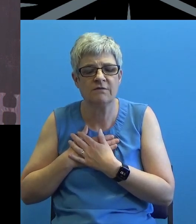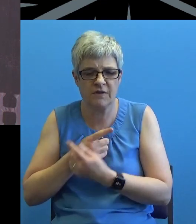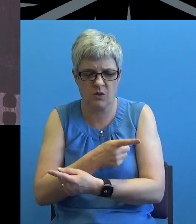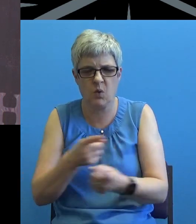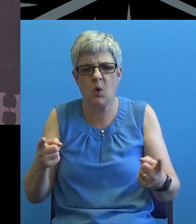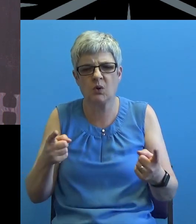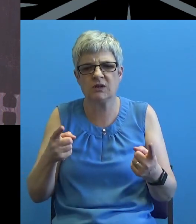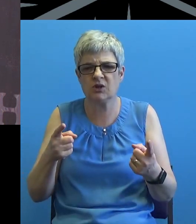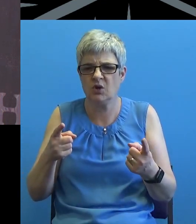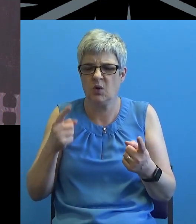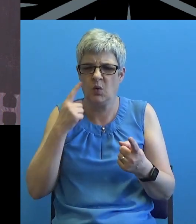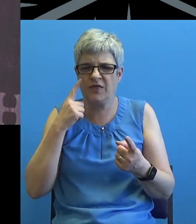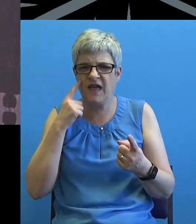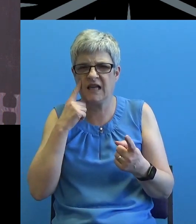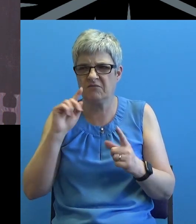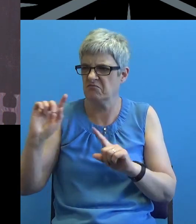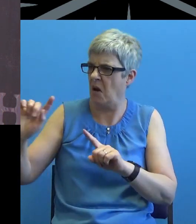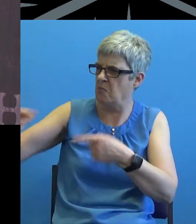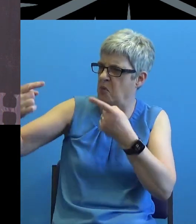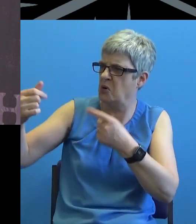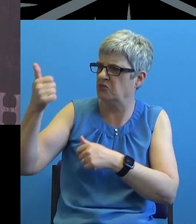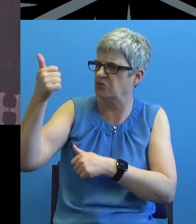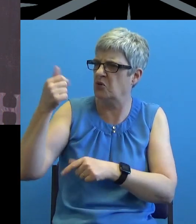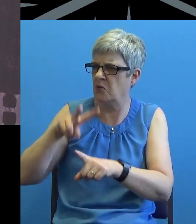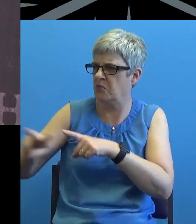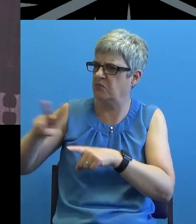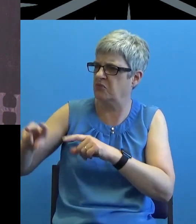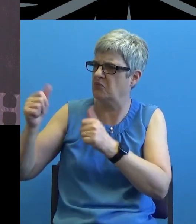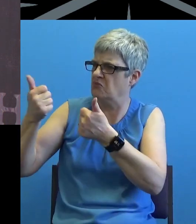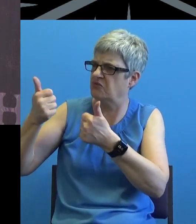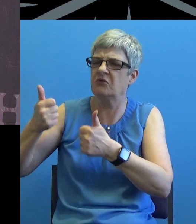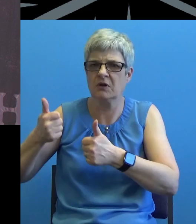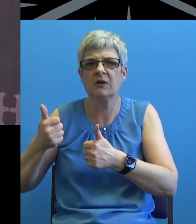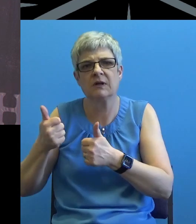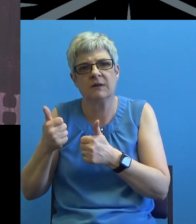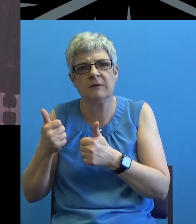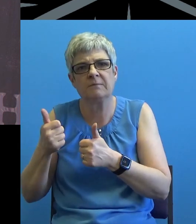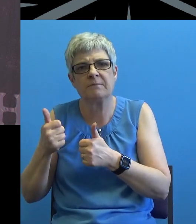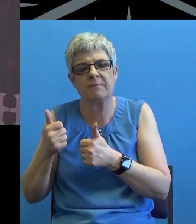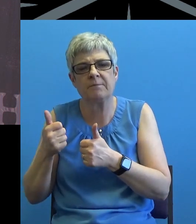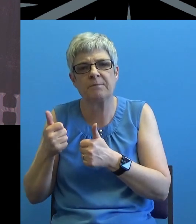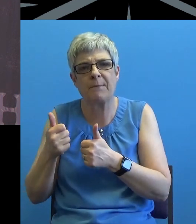for those who make a big deal of opposing you and mocking your truth.